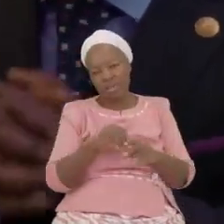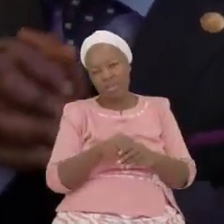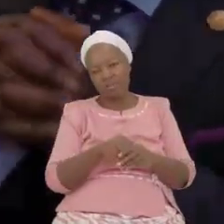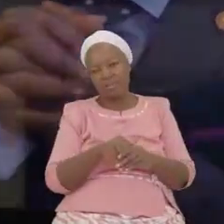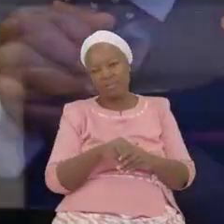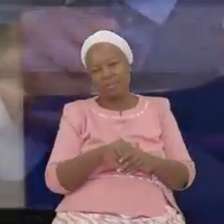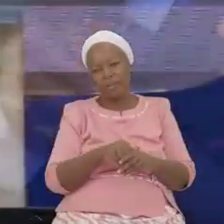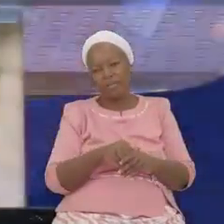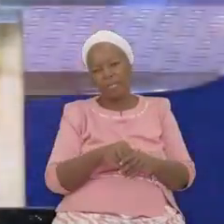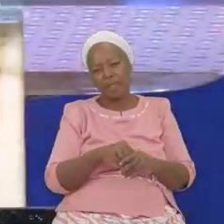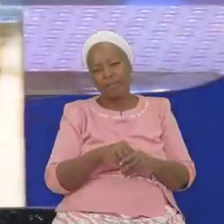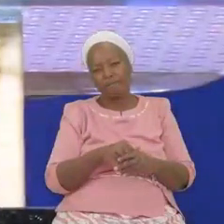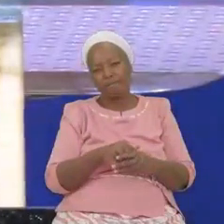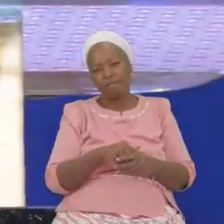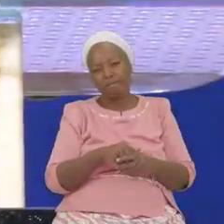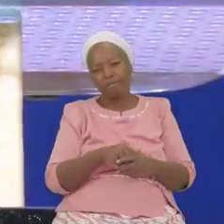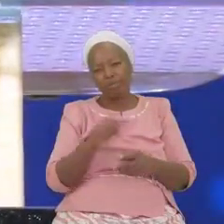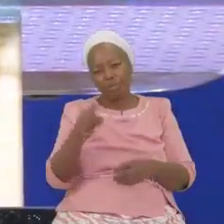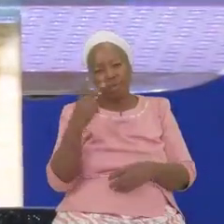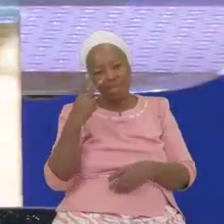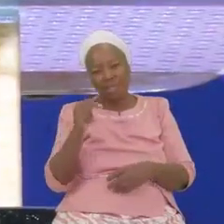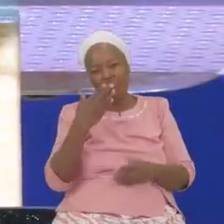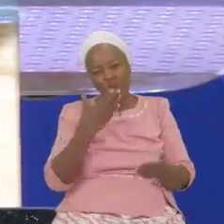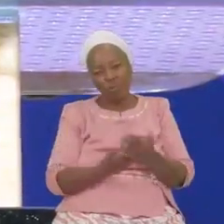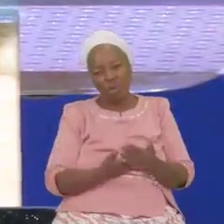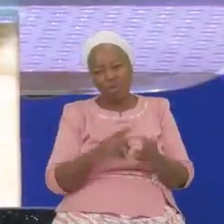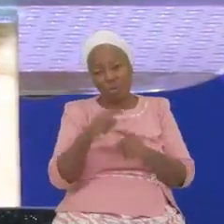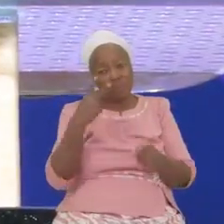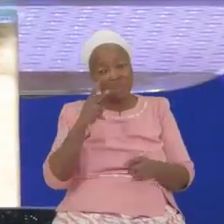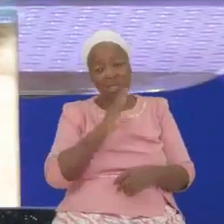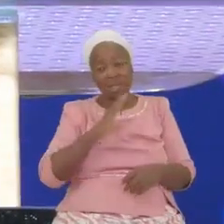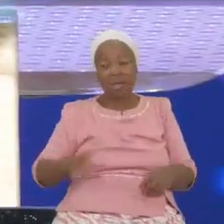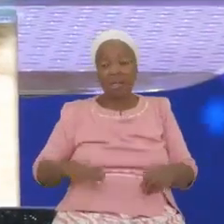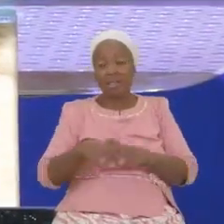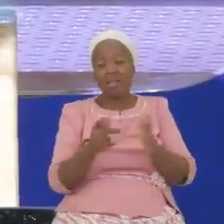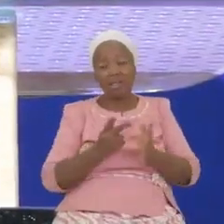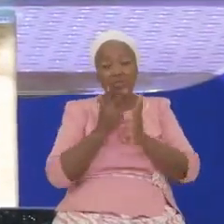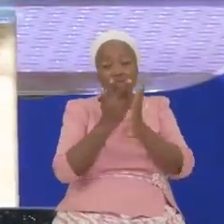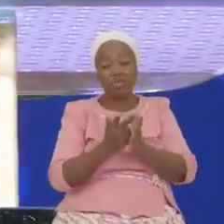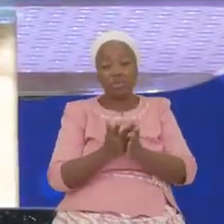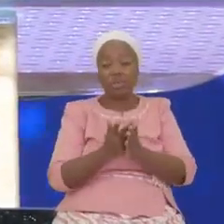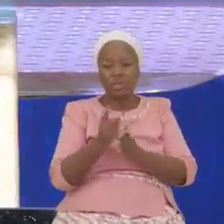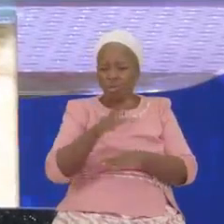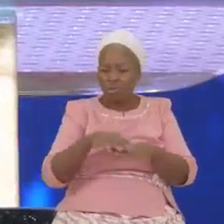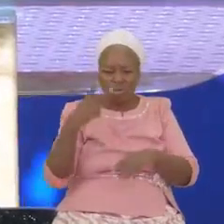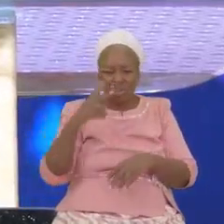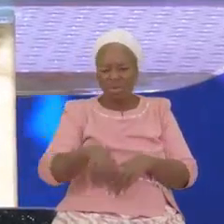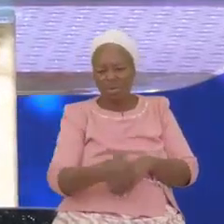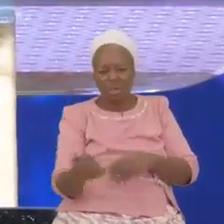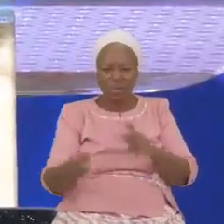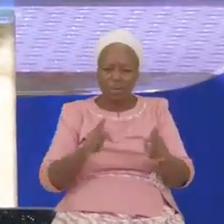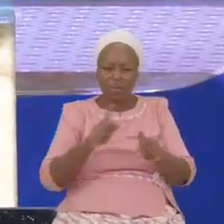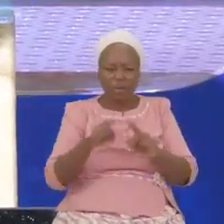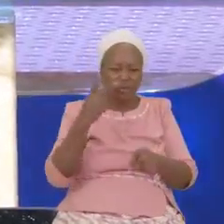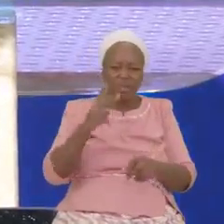You have seen well. When you see Christ in the sheep, you don't see the water, you see